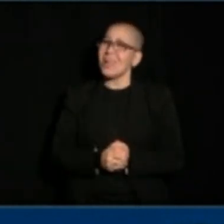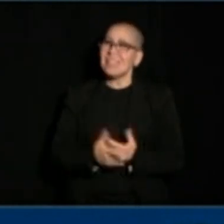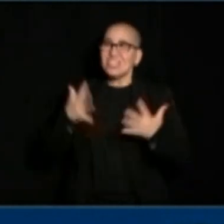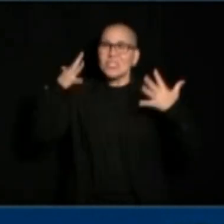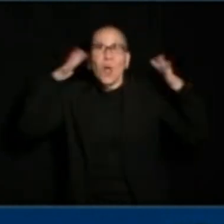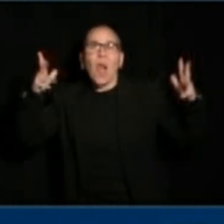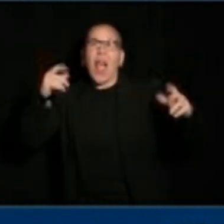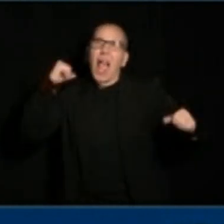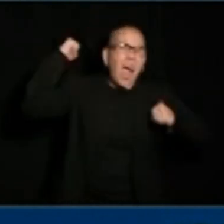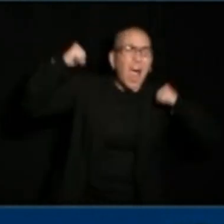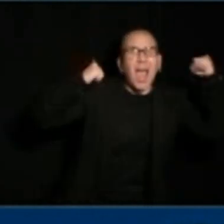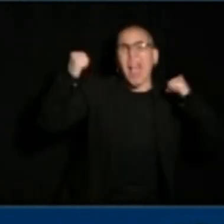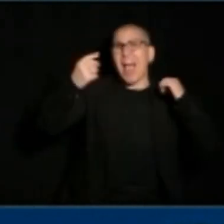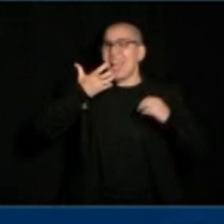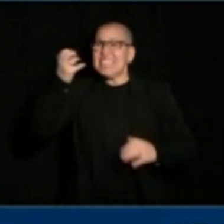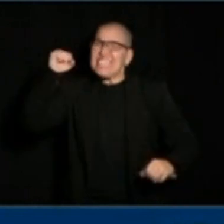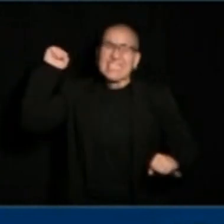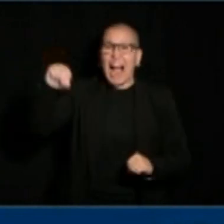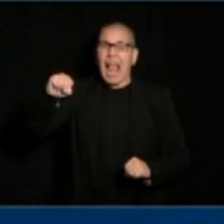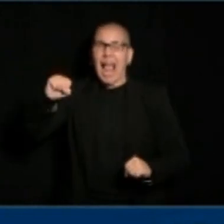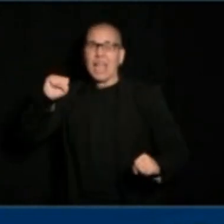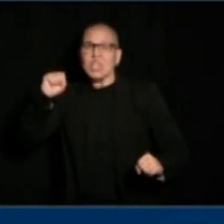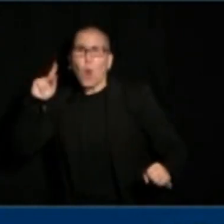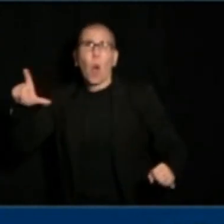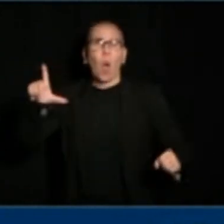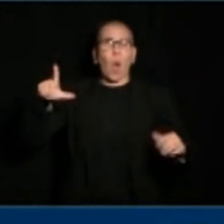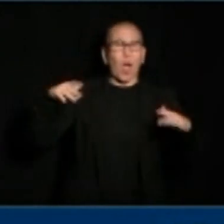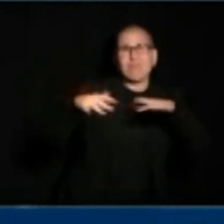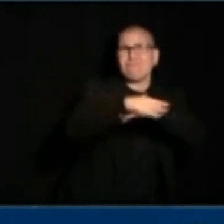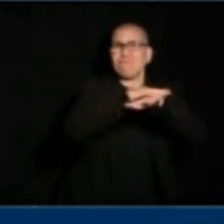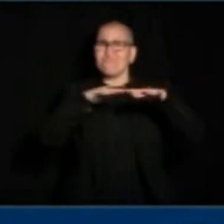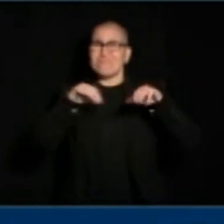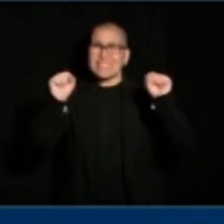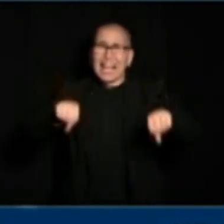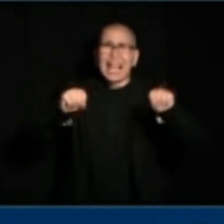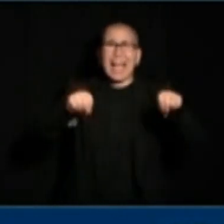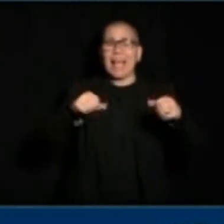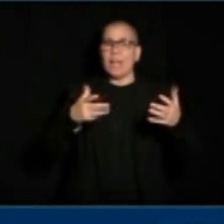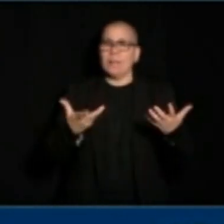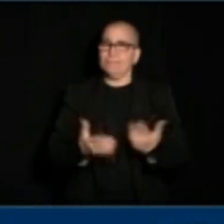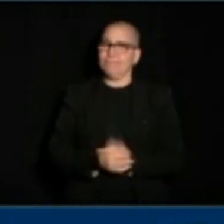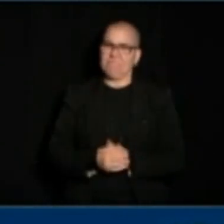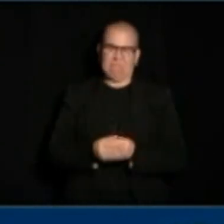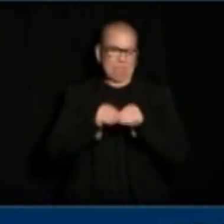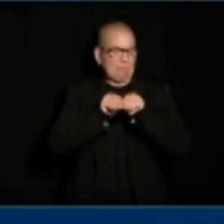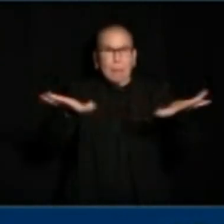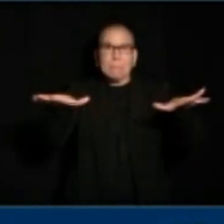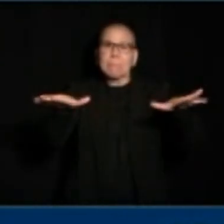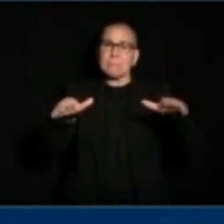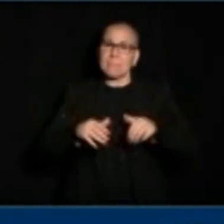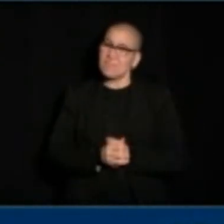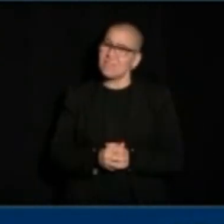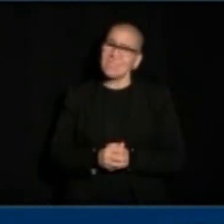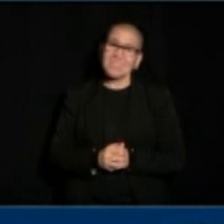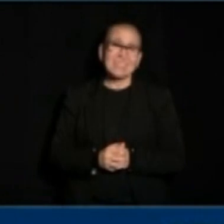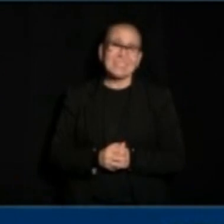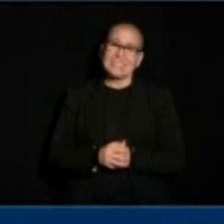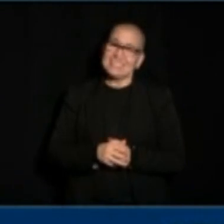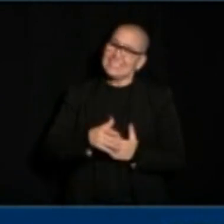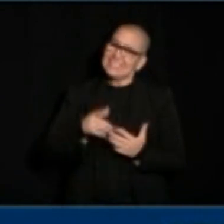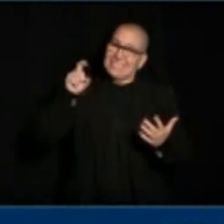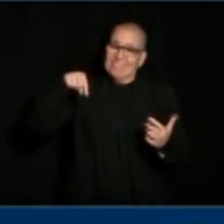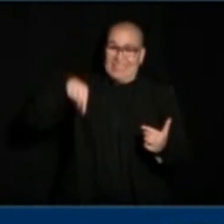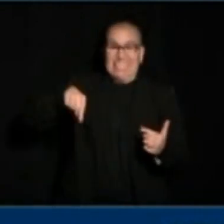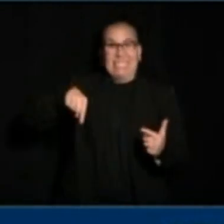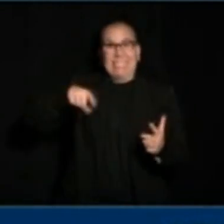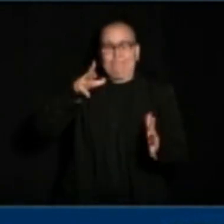to be heard, that puts the aerosols into the air and increases the risk. So we've got to use our knowledge to reduce this.